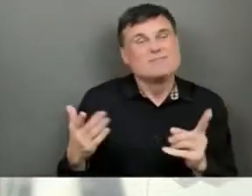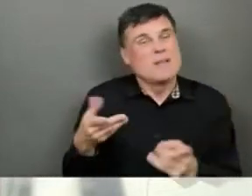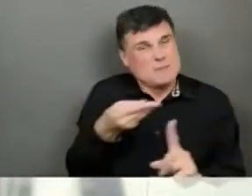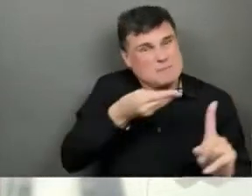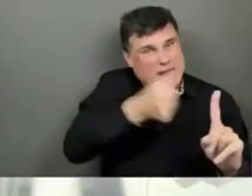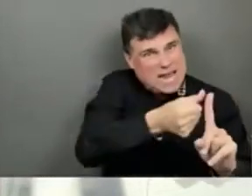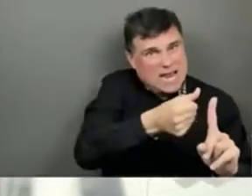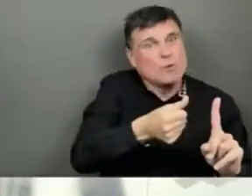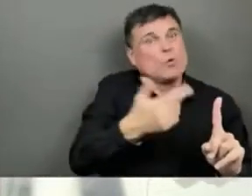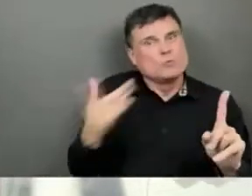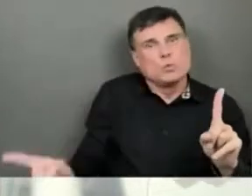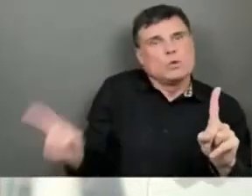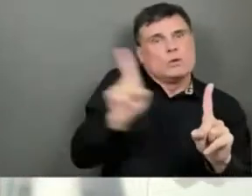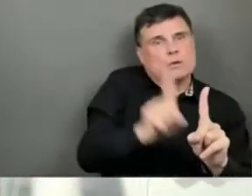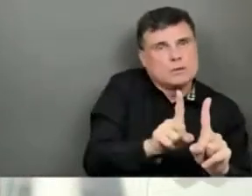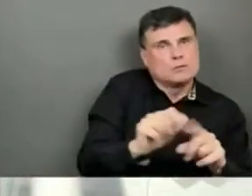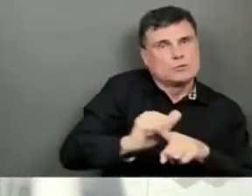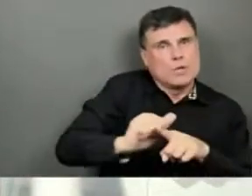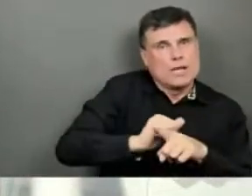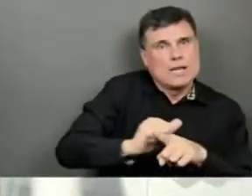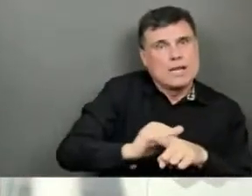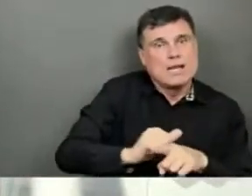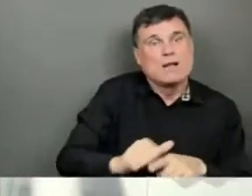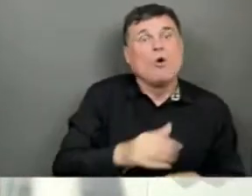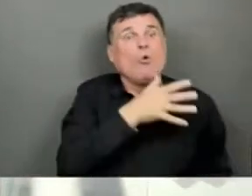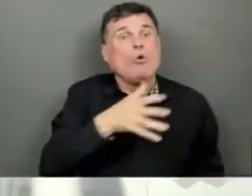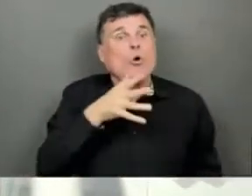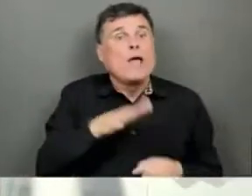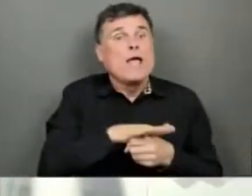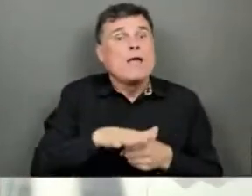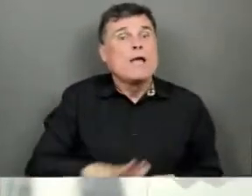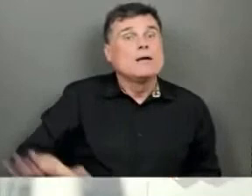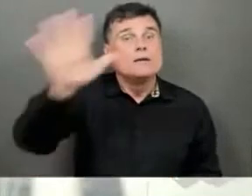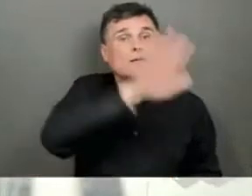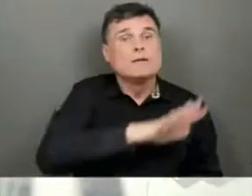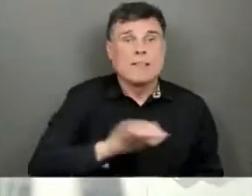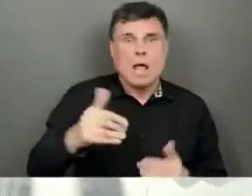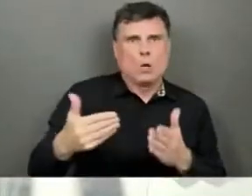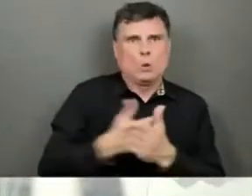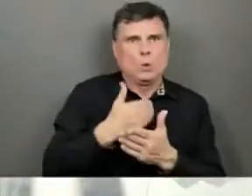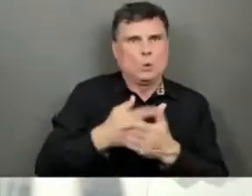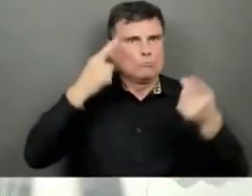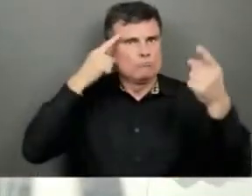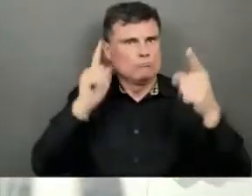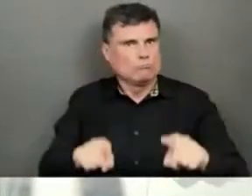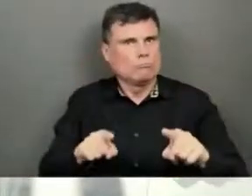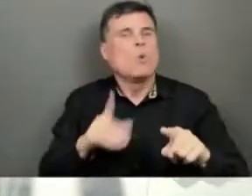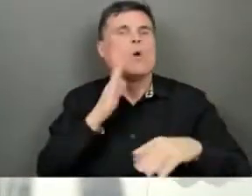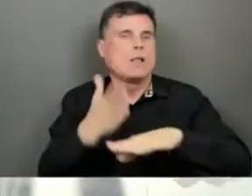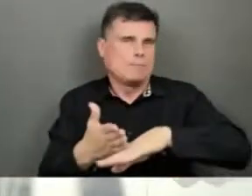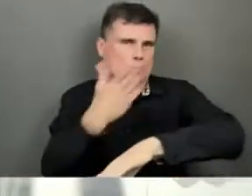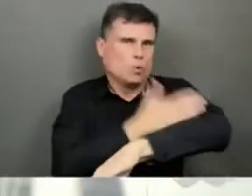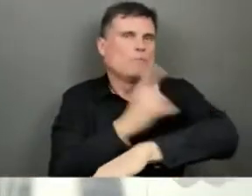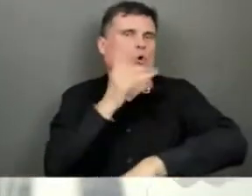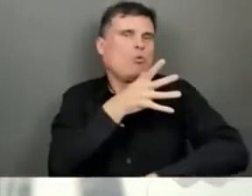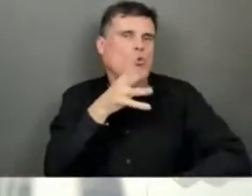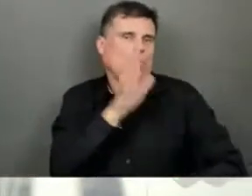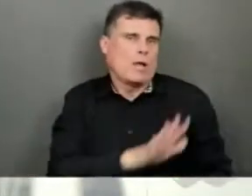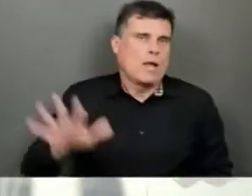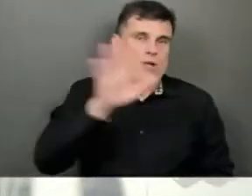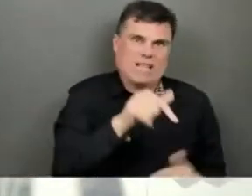about rural doctors, the same agreement has made significant improvements for that group of practitioners as well.